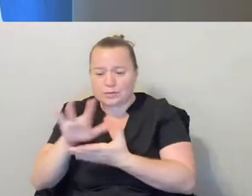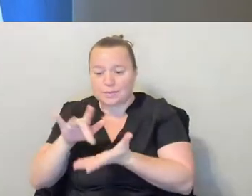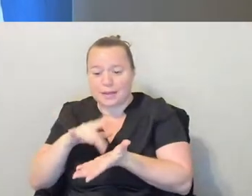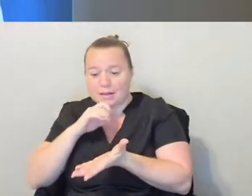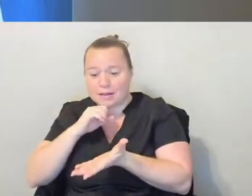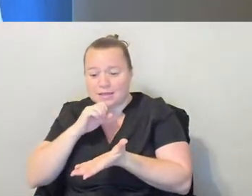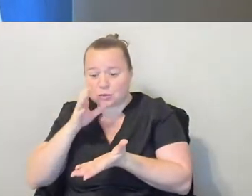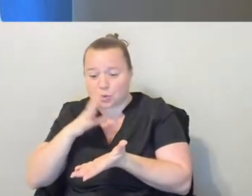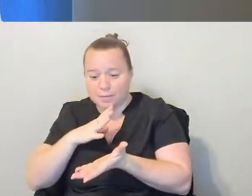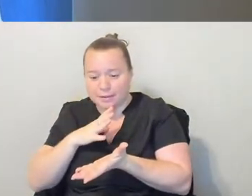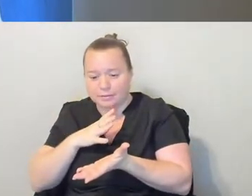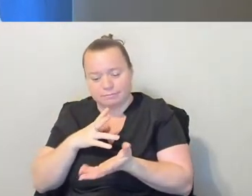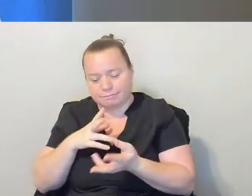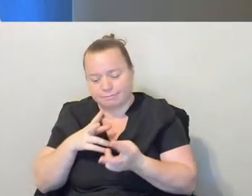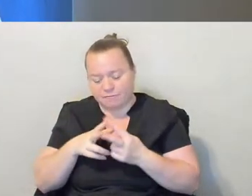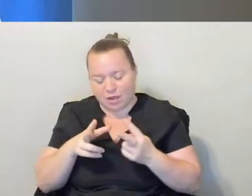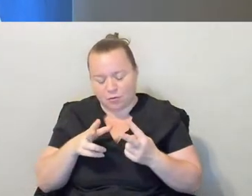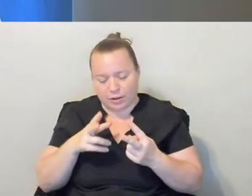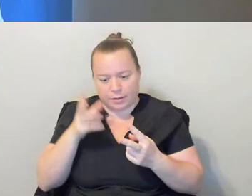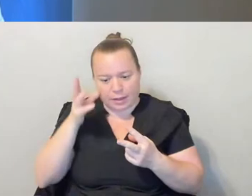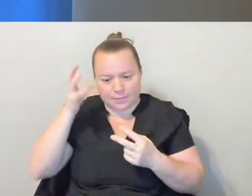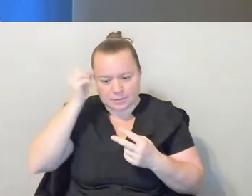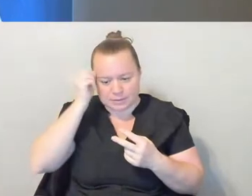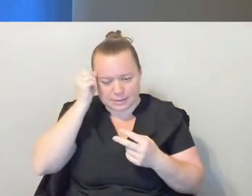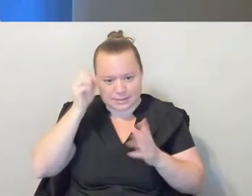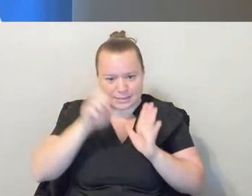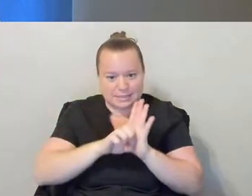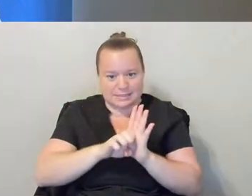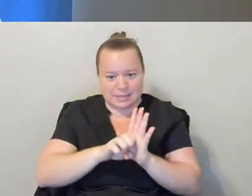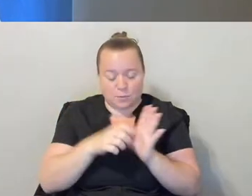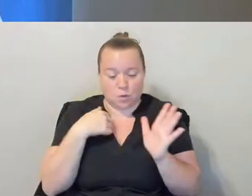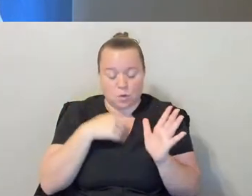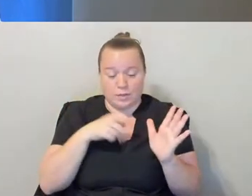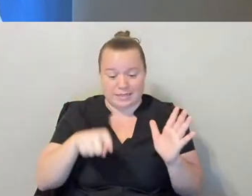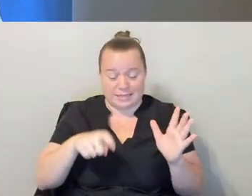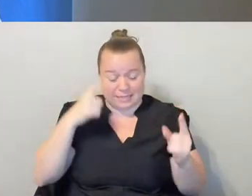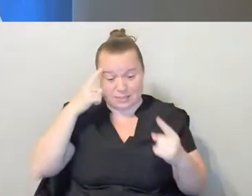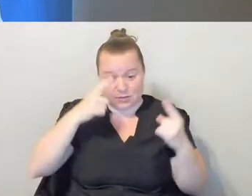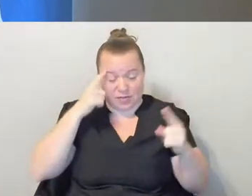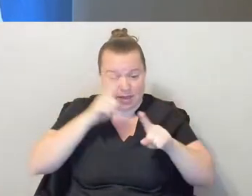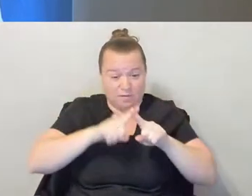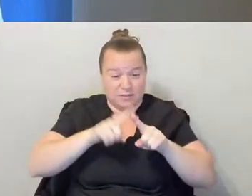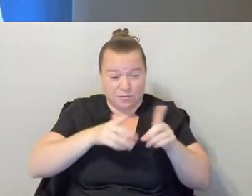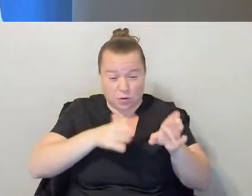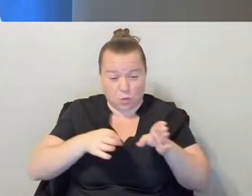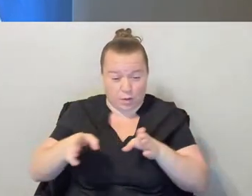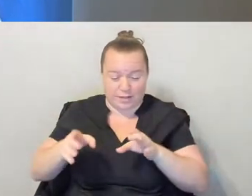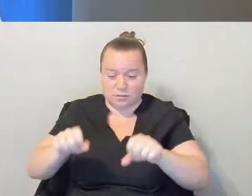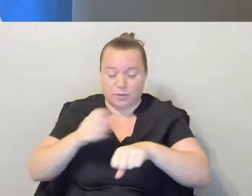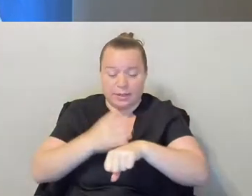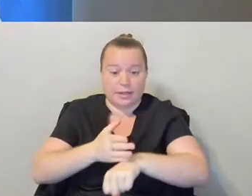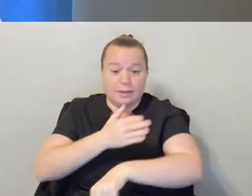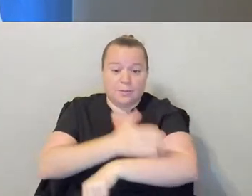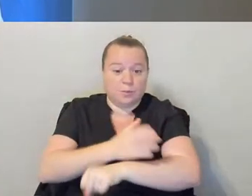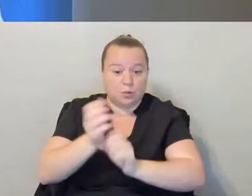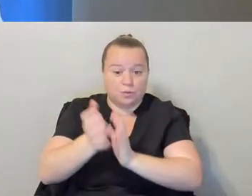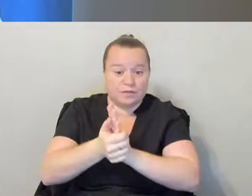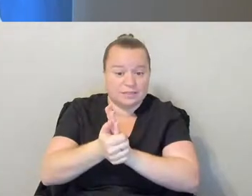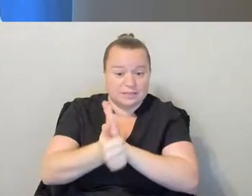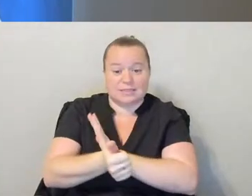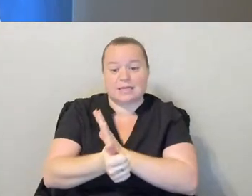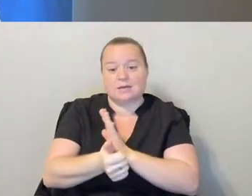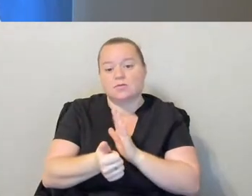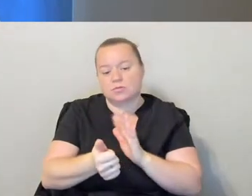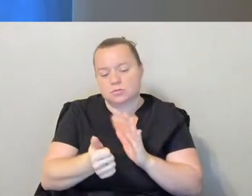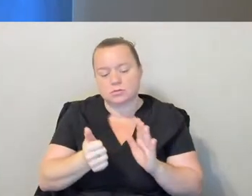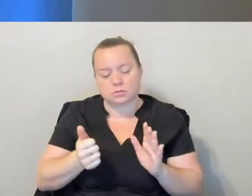very practical example. We need to be thinking of really ways in which we can improve the skills of our health